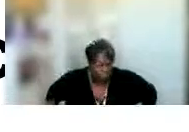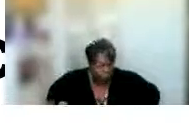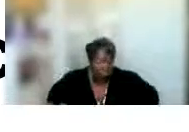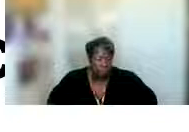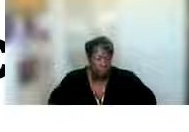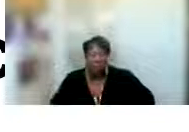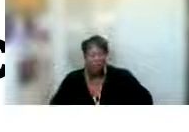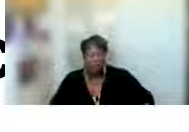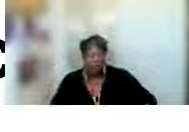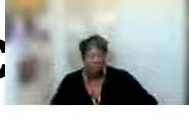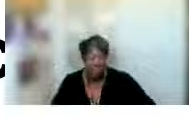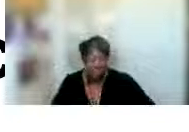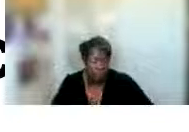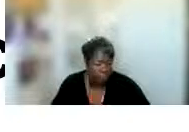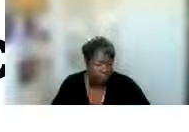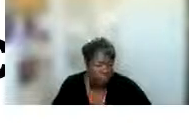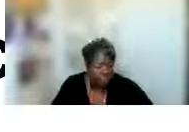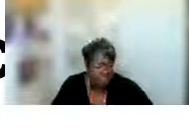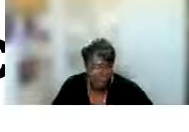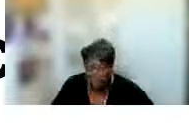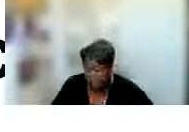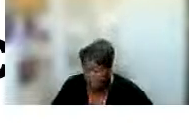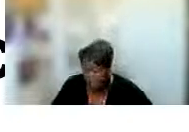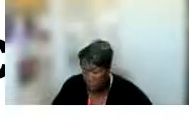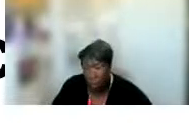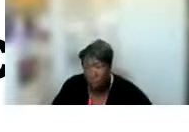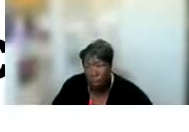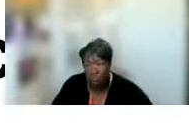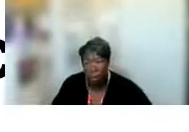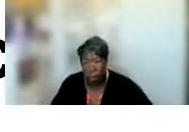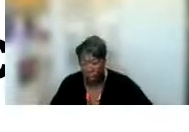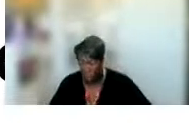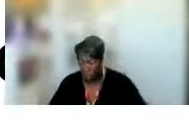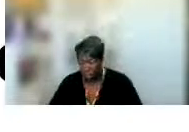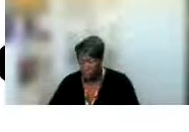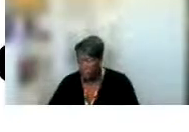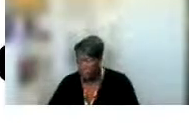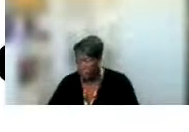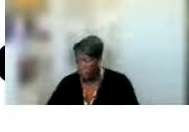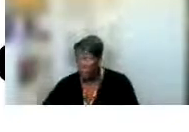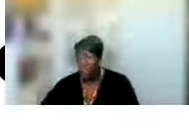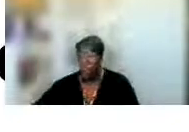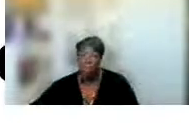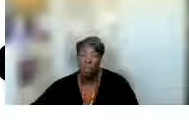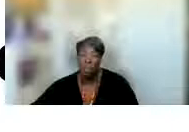commercial reuses. We are accepting applications now through October 1st.